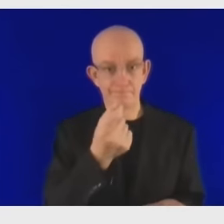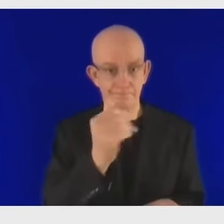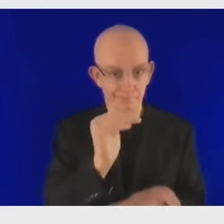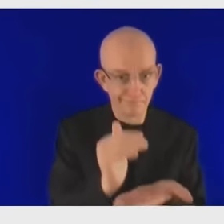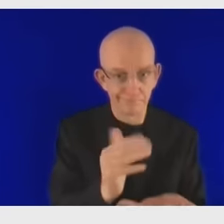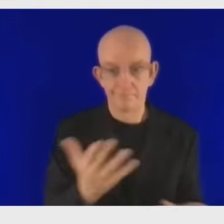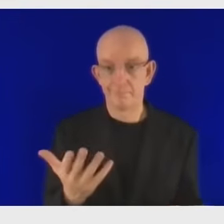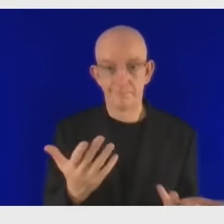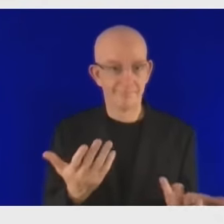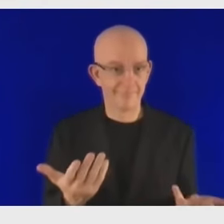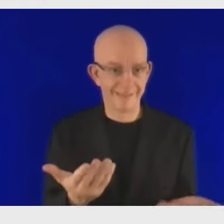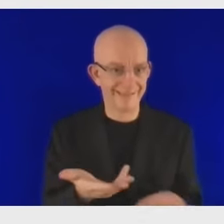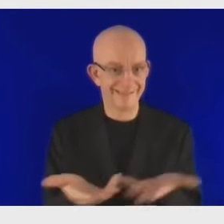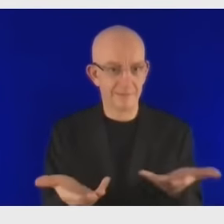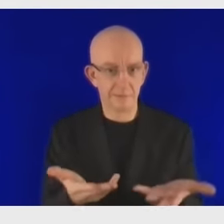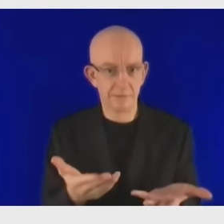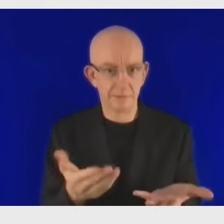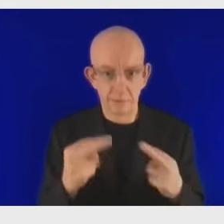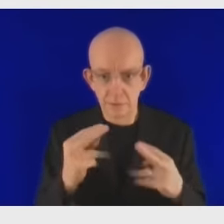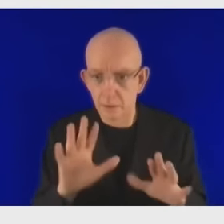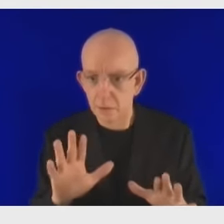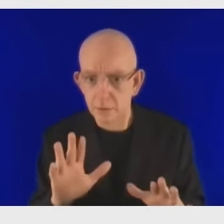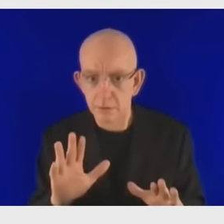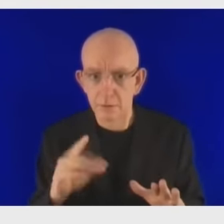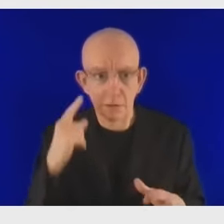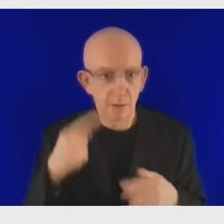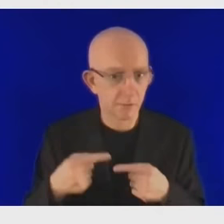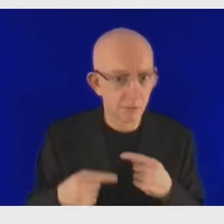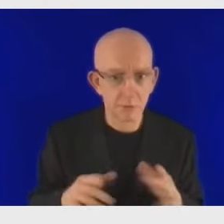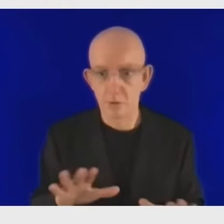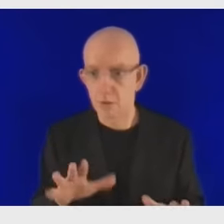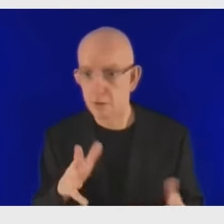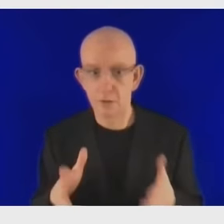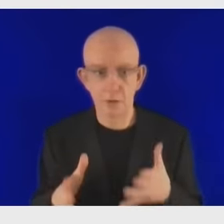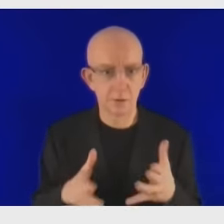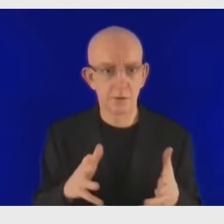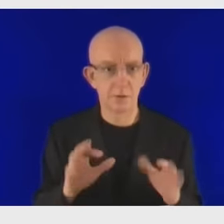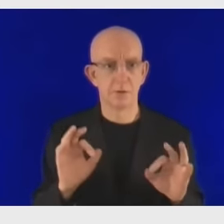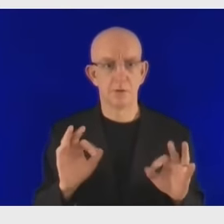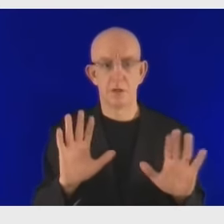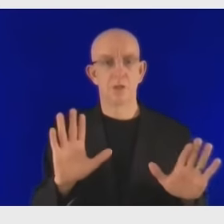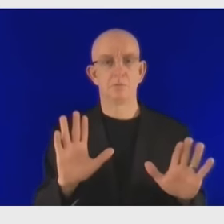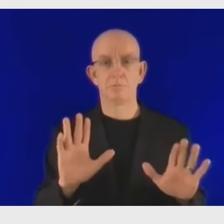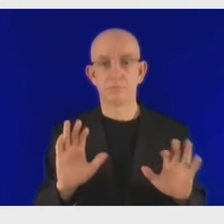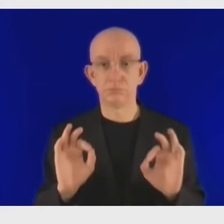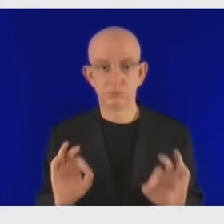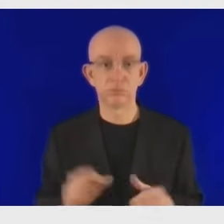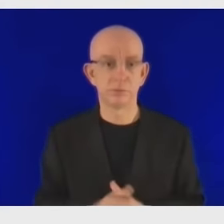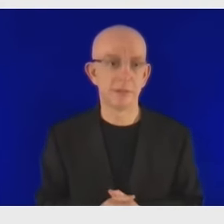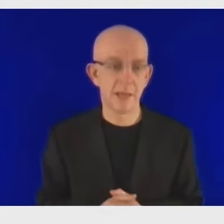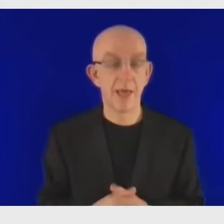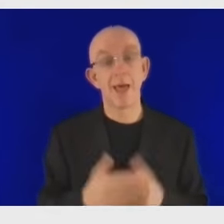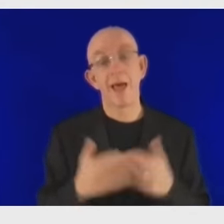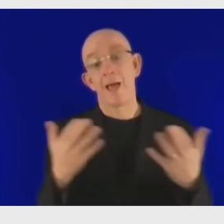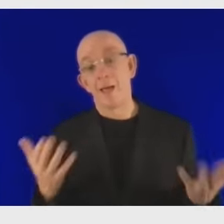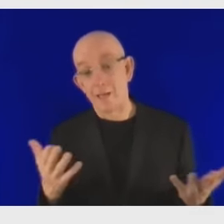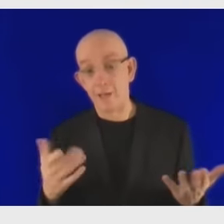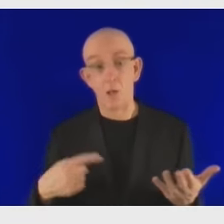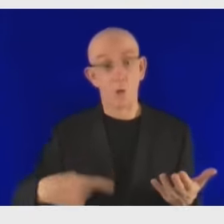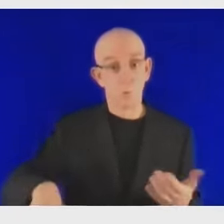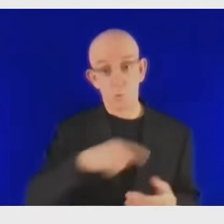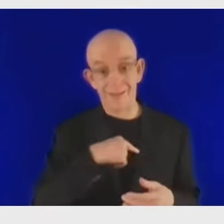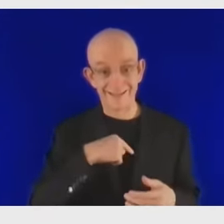my I don't know. Well, I mean, we're talking about that right now. When we talk about climate financing, not only to